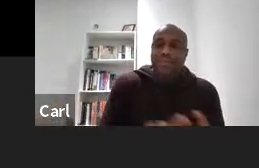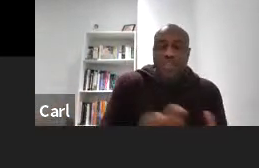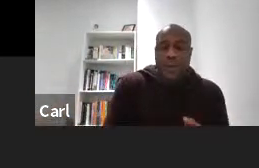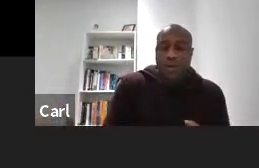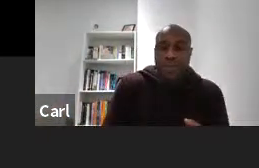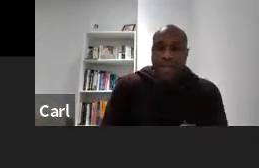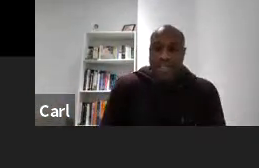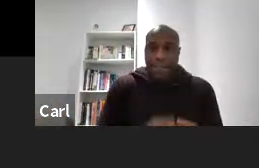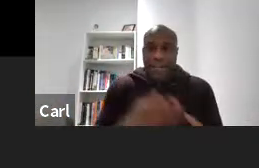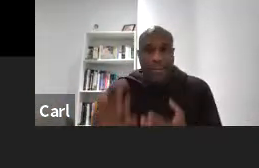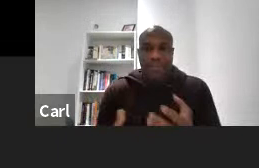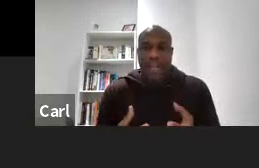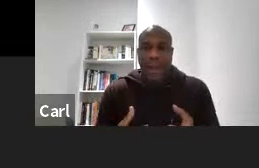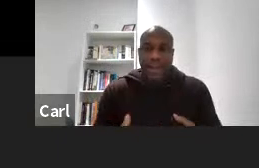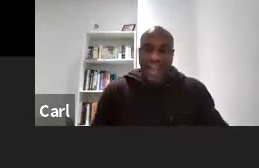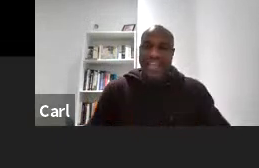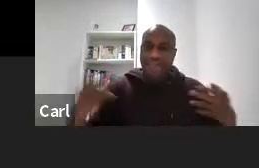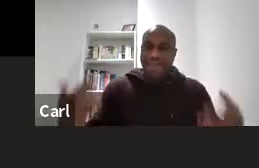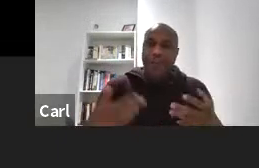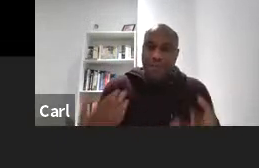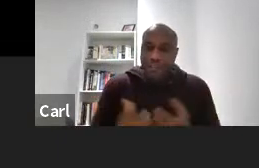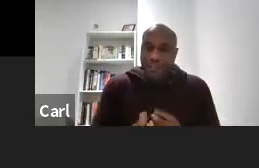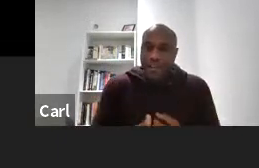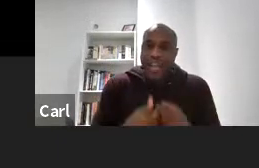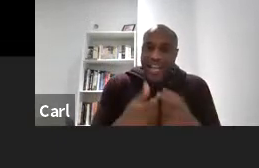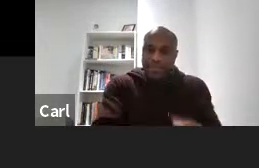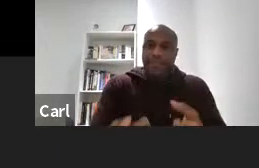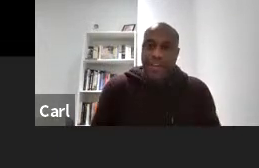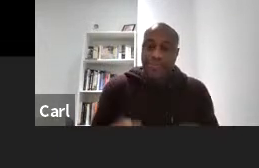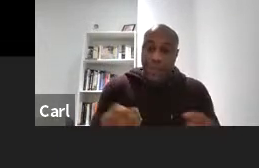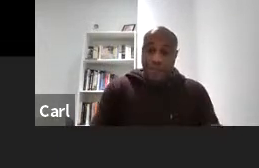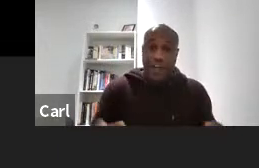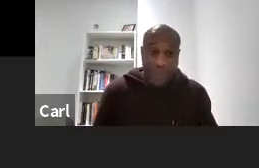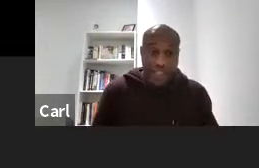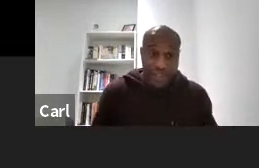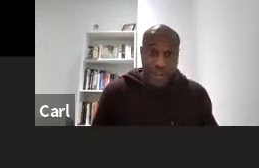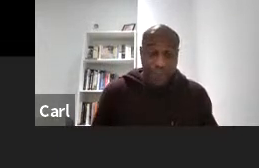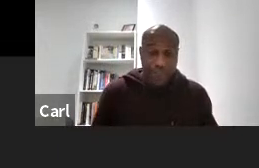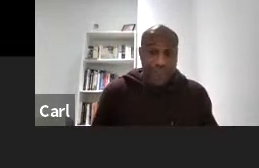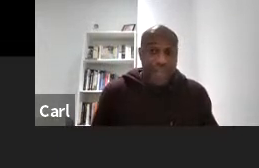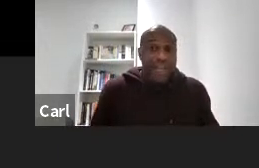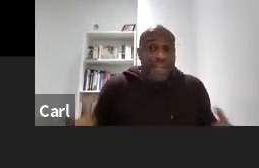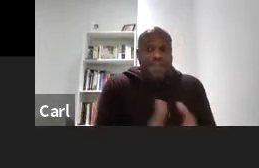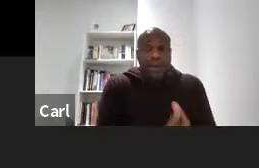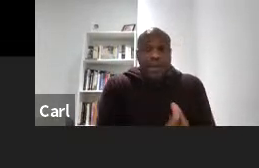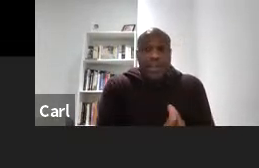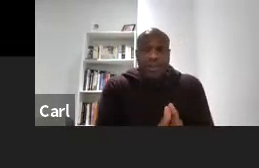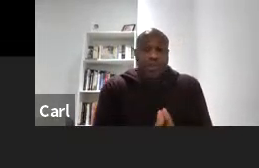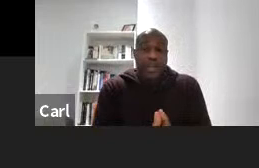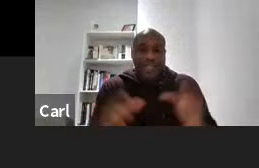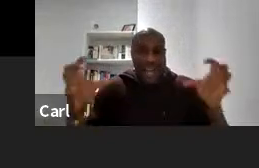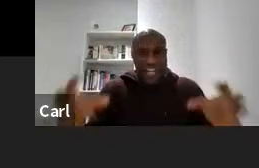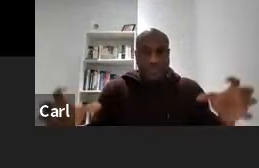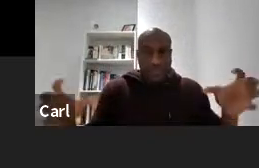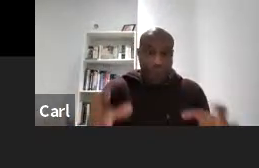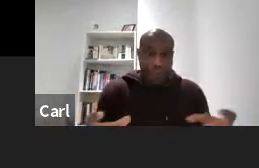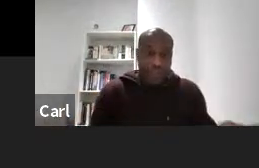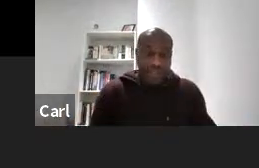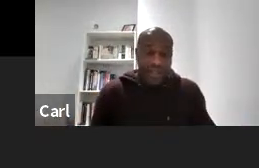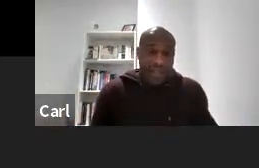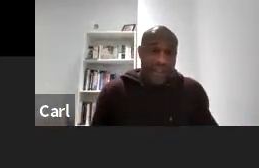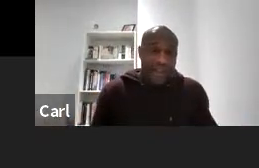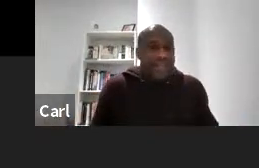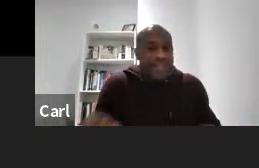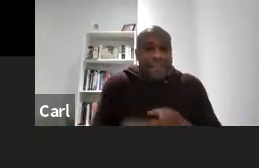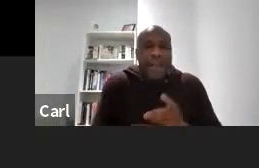like, to then enable someone to play with the app and get a feel for the value that it can provide them to overcome their solution. If you're looking to create a tangible